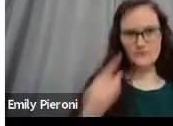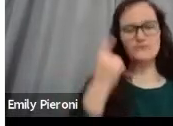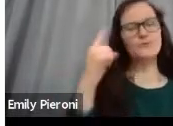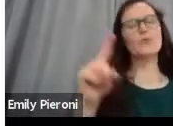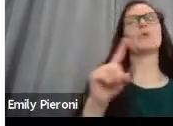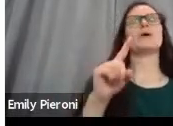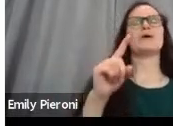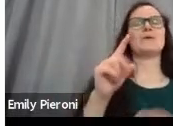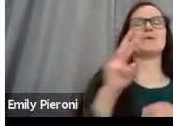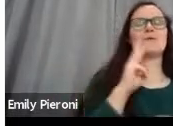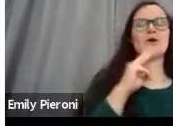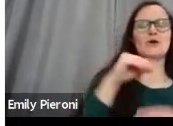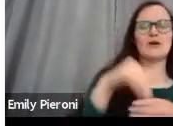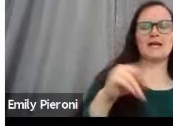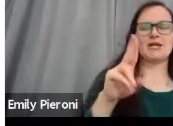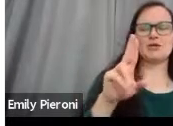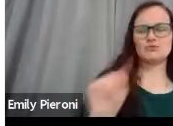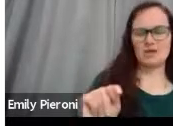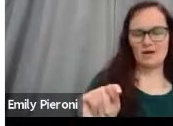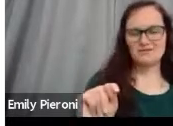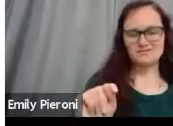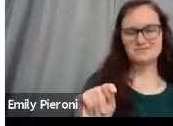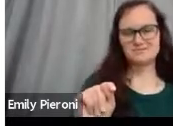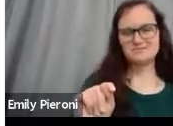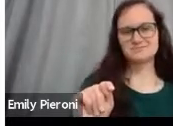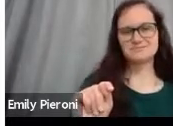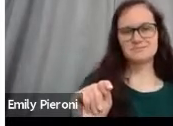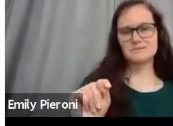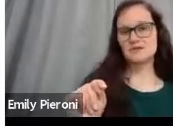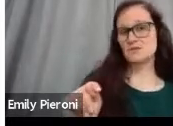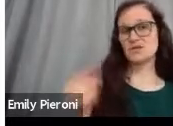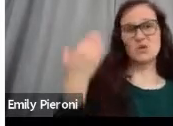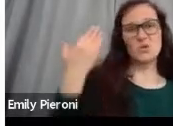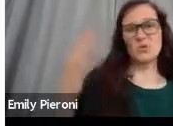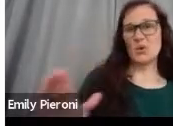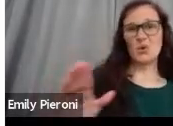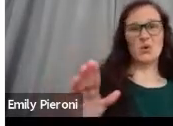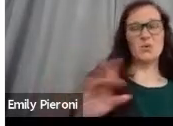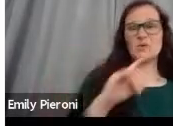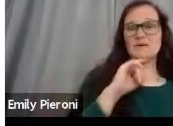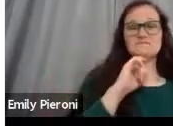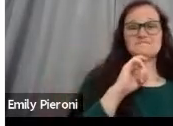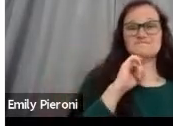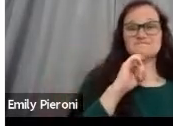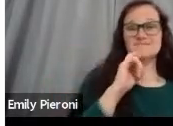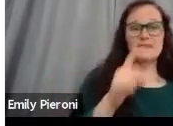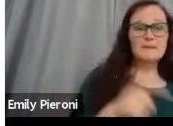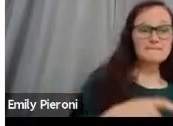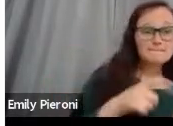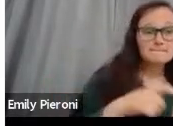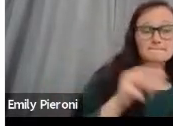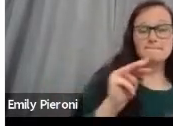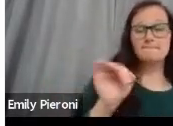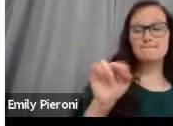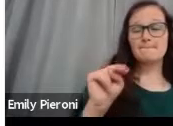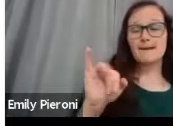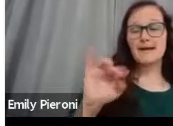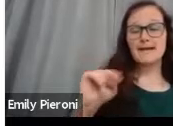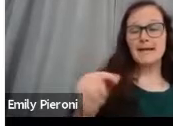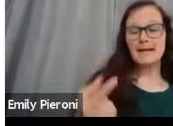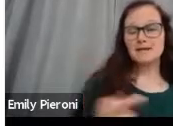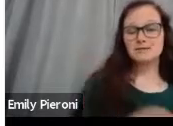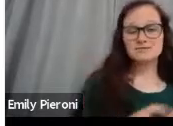want to know about metals deposition from the mining and the natural